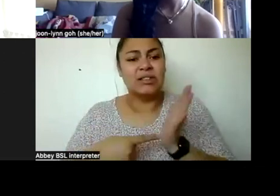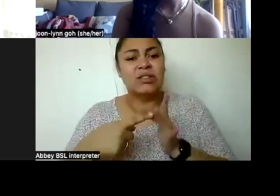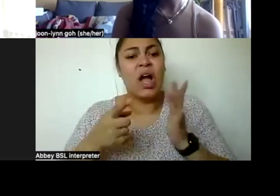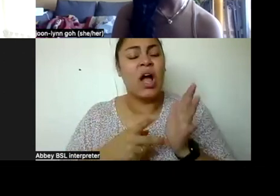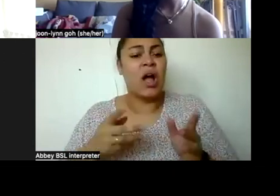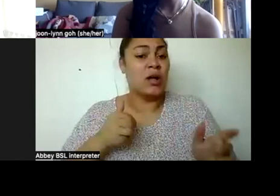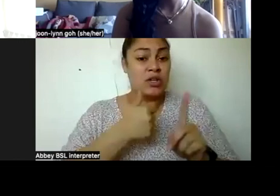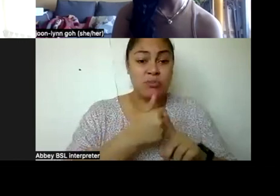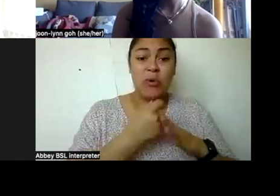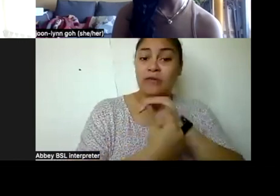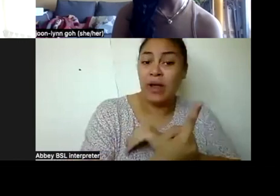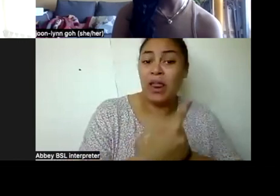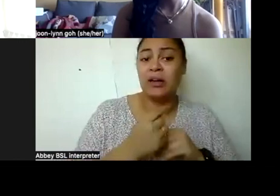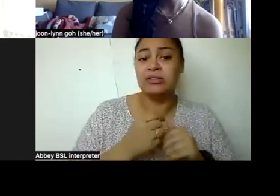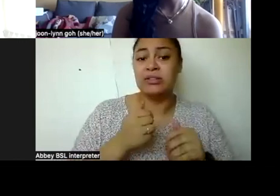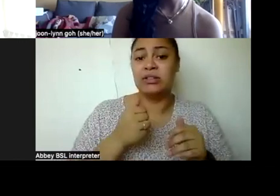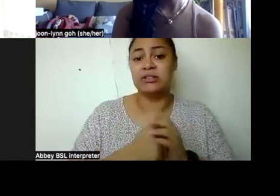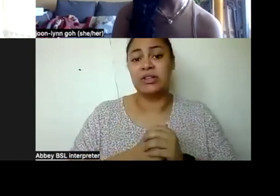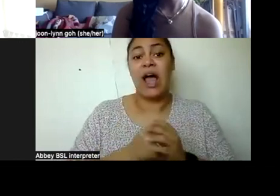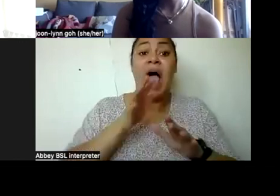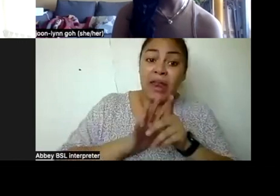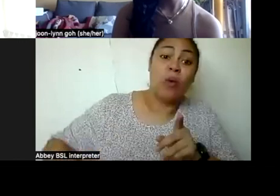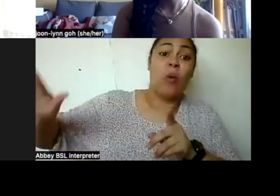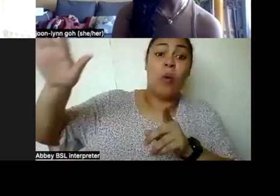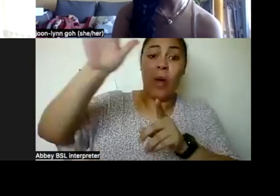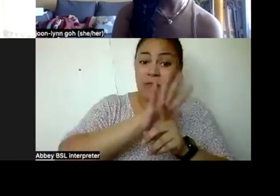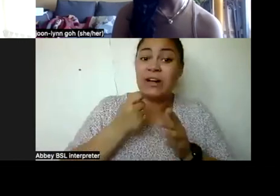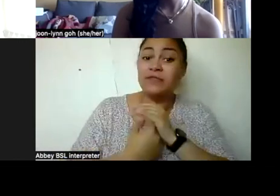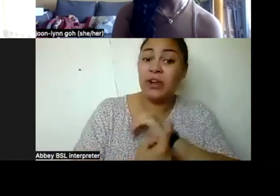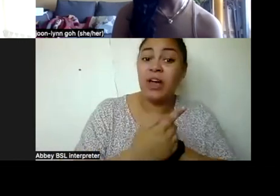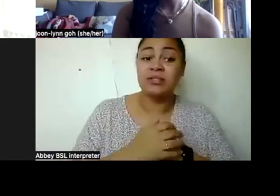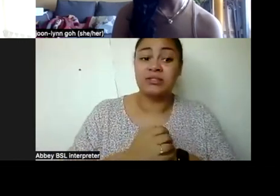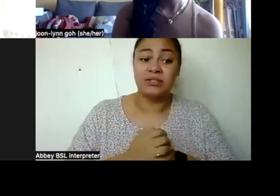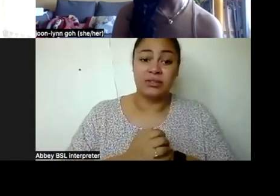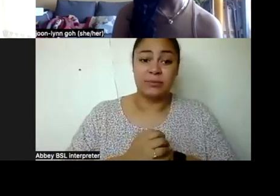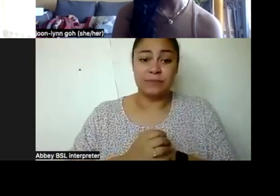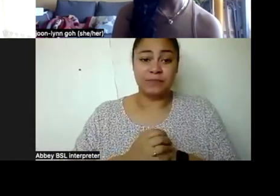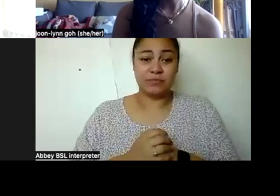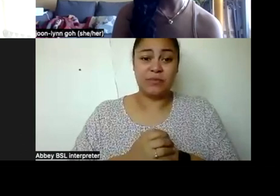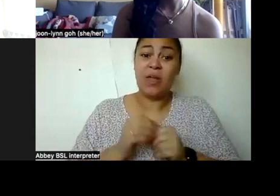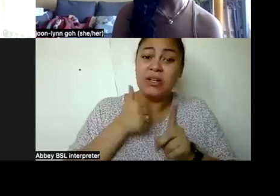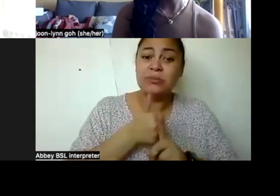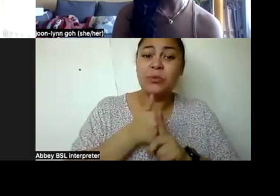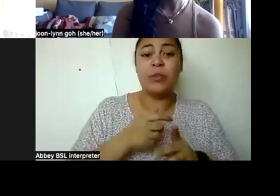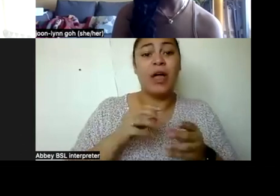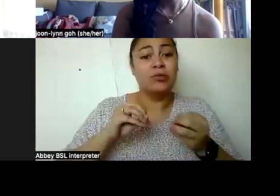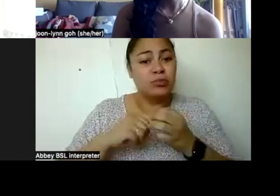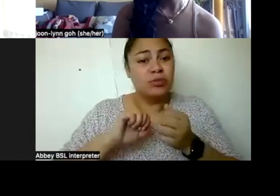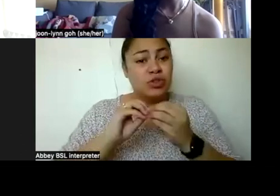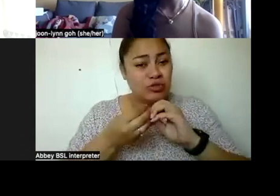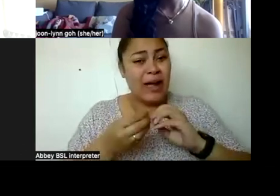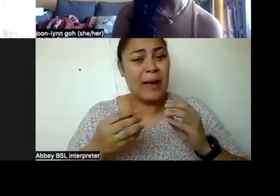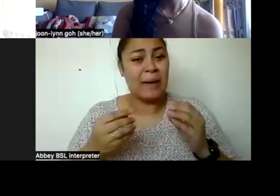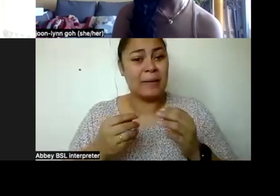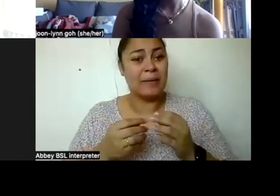freelancers and predominantly for us, global majority freelancers, and support them to create meaningful,